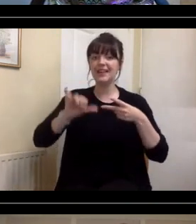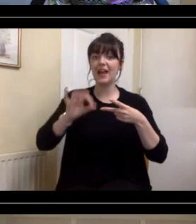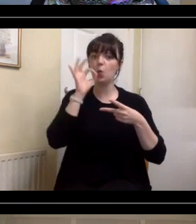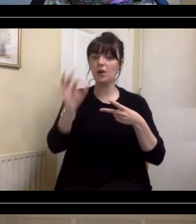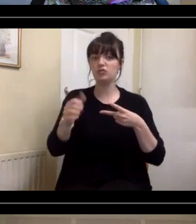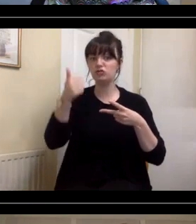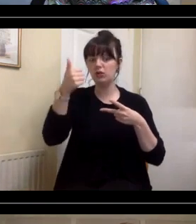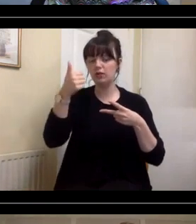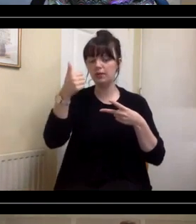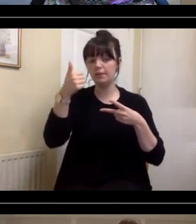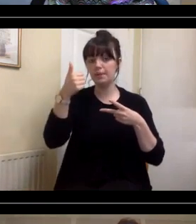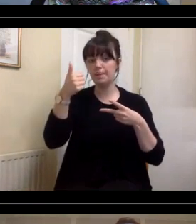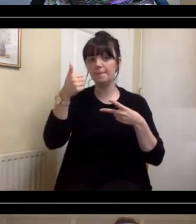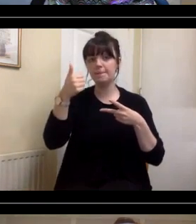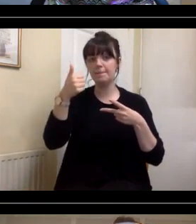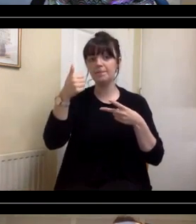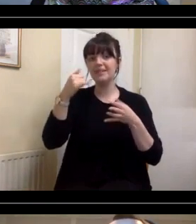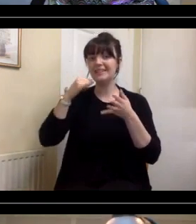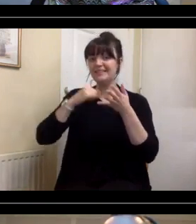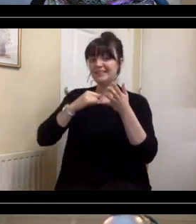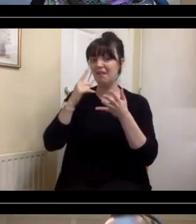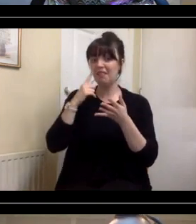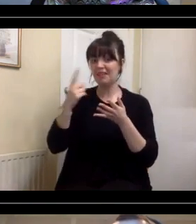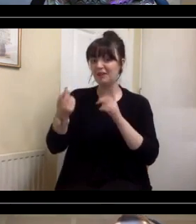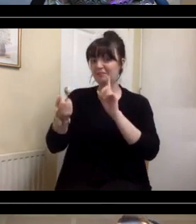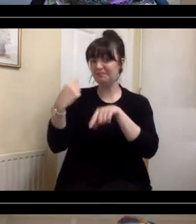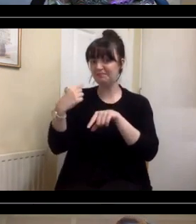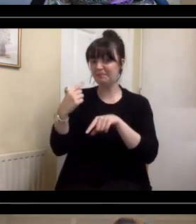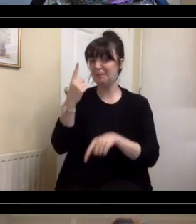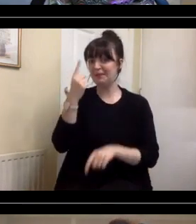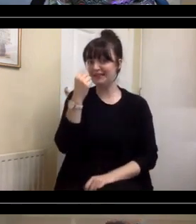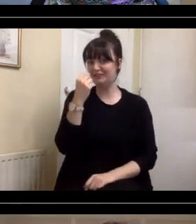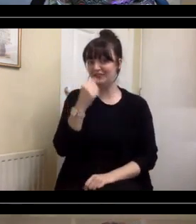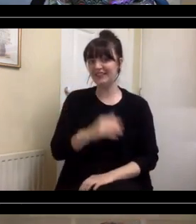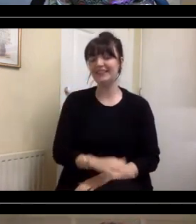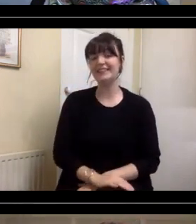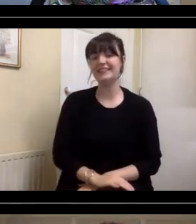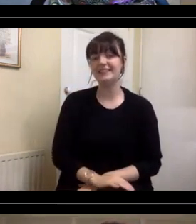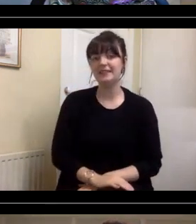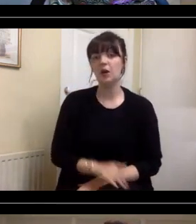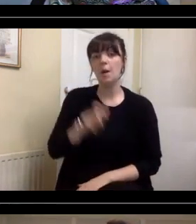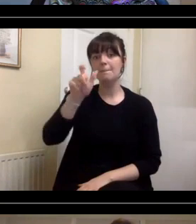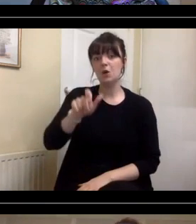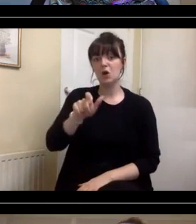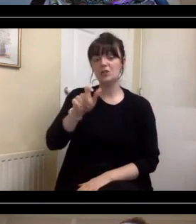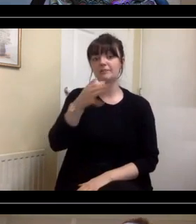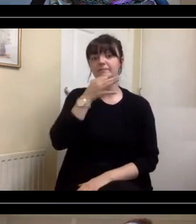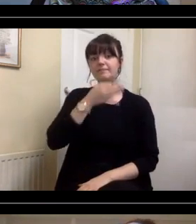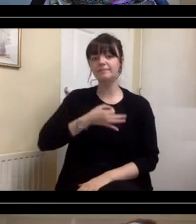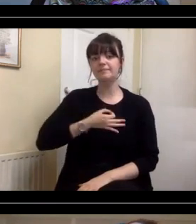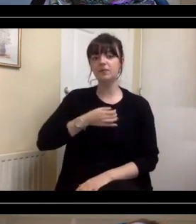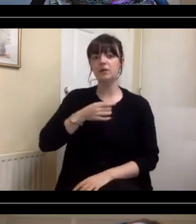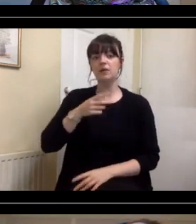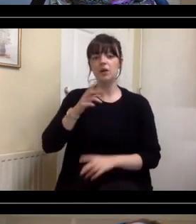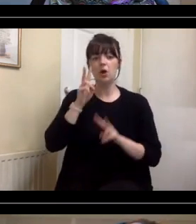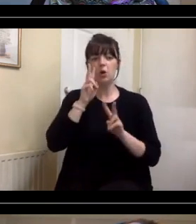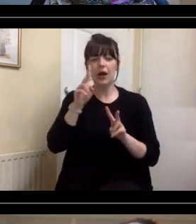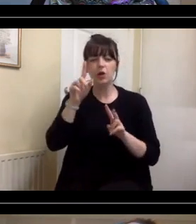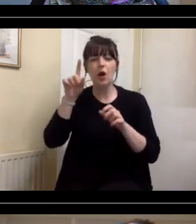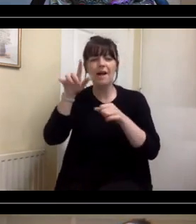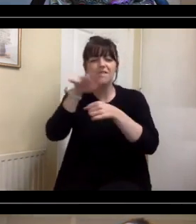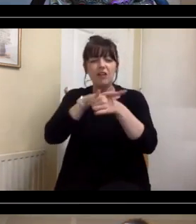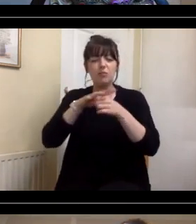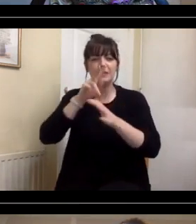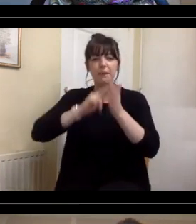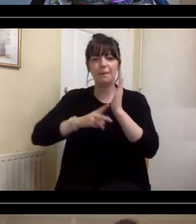question. Steve, this might be one that you can pick up. This person is asking, looking at your environmental plans, it looks